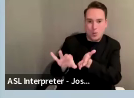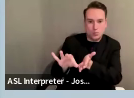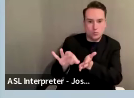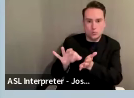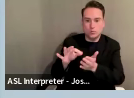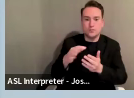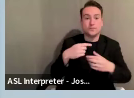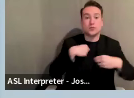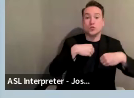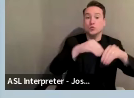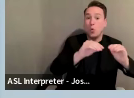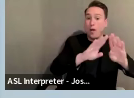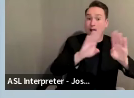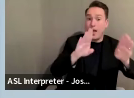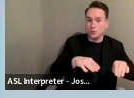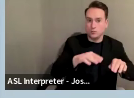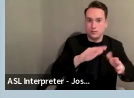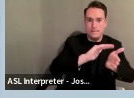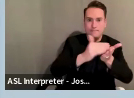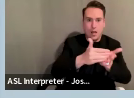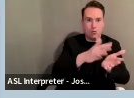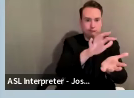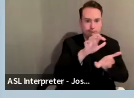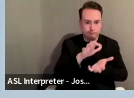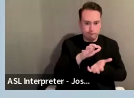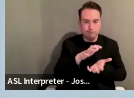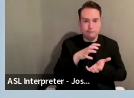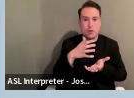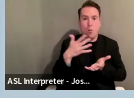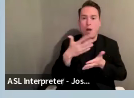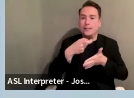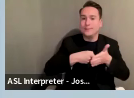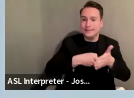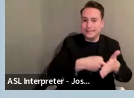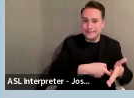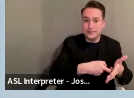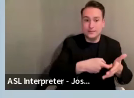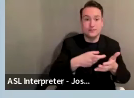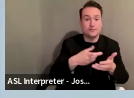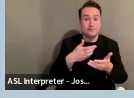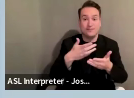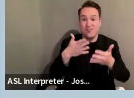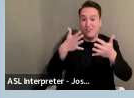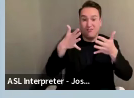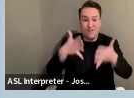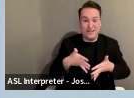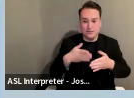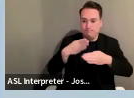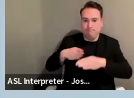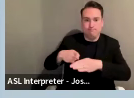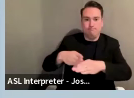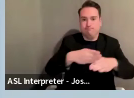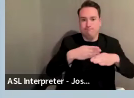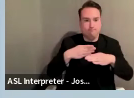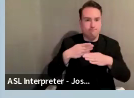is what I sold the home for. These were the expenses. This is the bucket, and it's going 3 ways equally, or whatever the